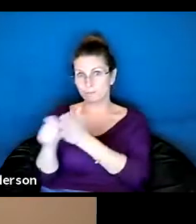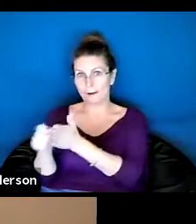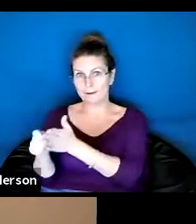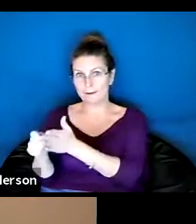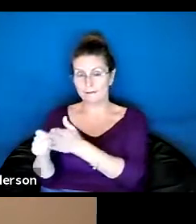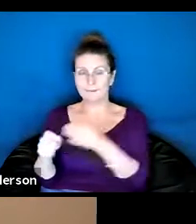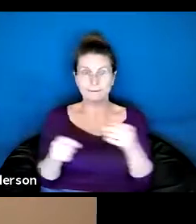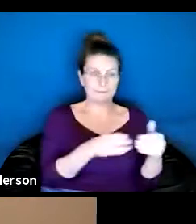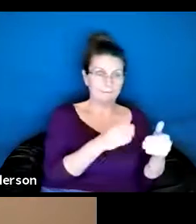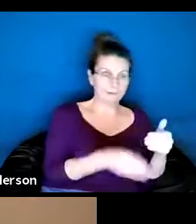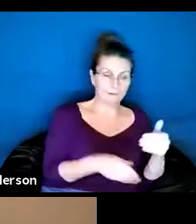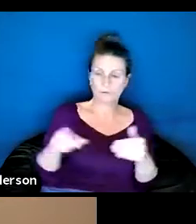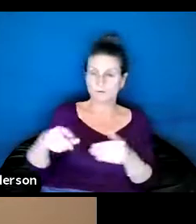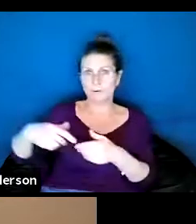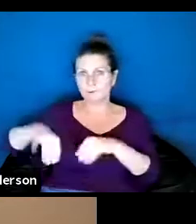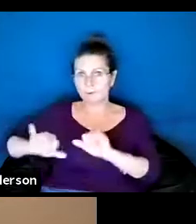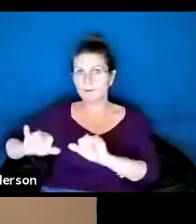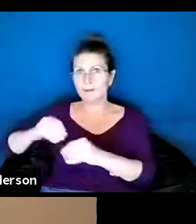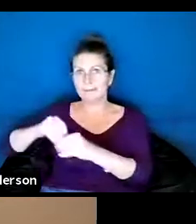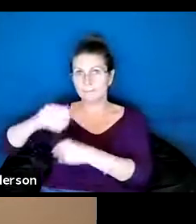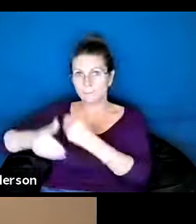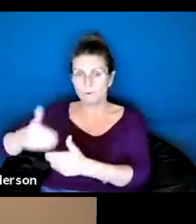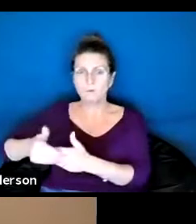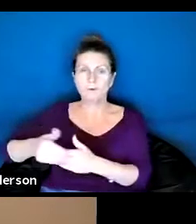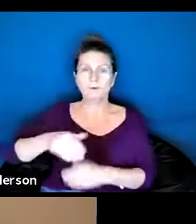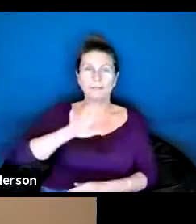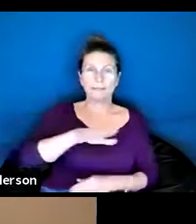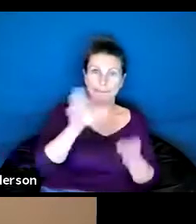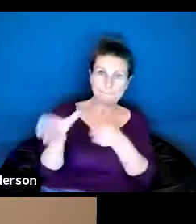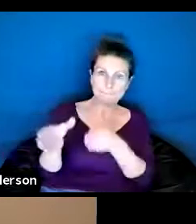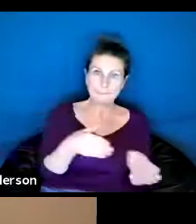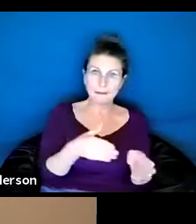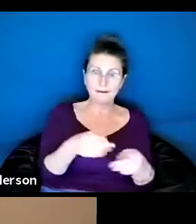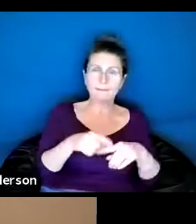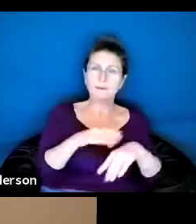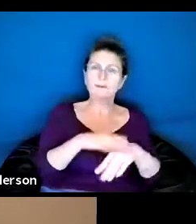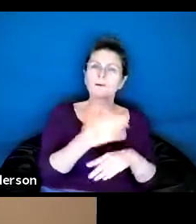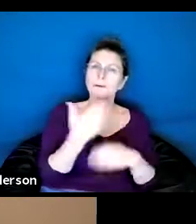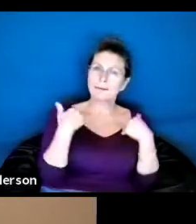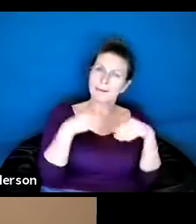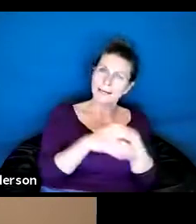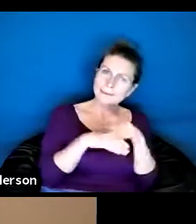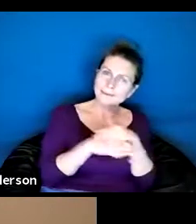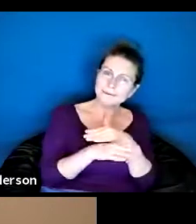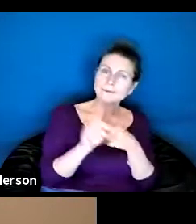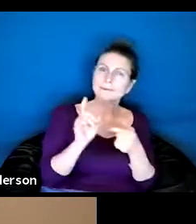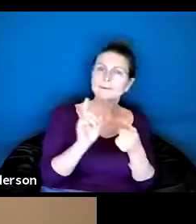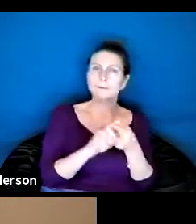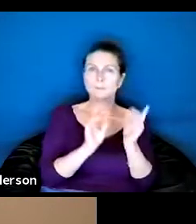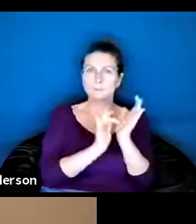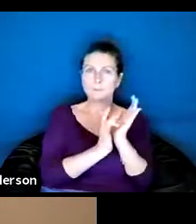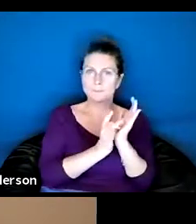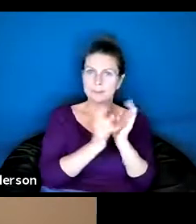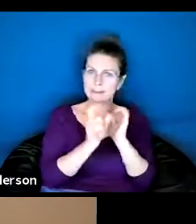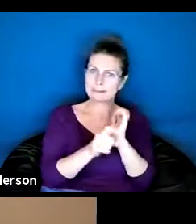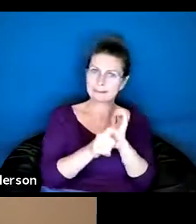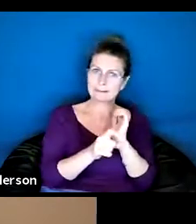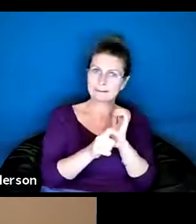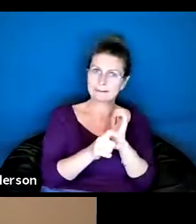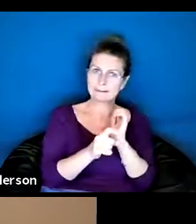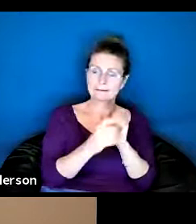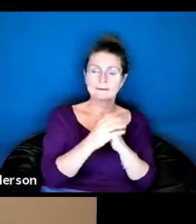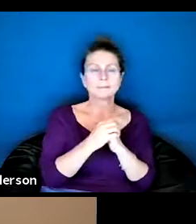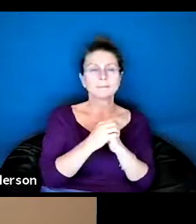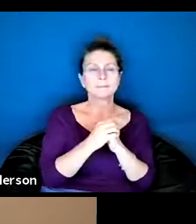clearly, what is in that plan depends on, have you got access to the drugs you need? What is